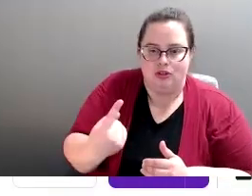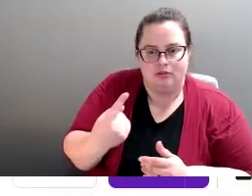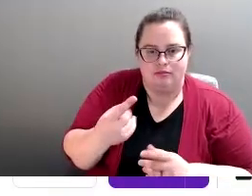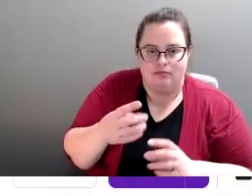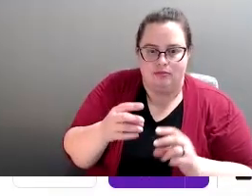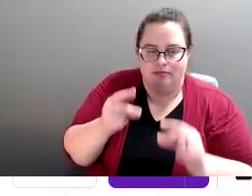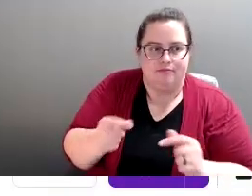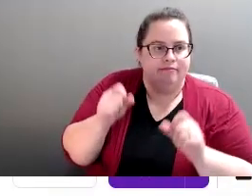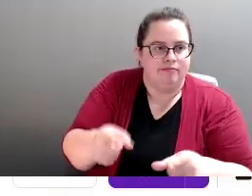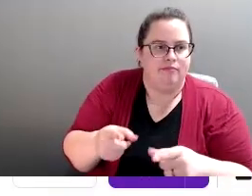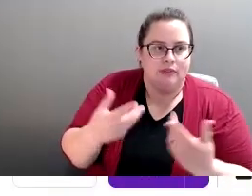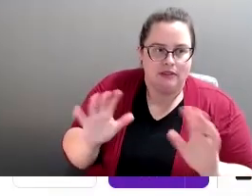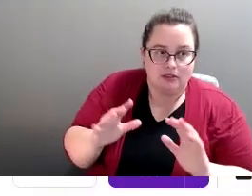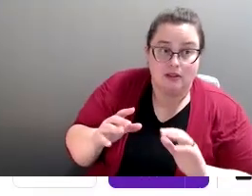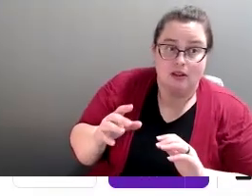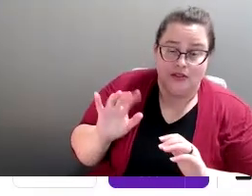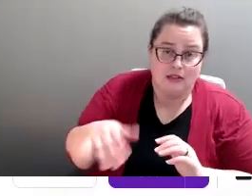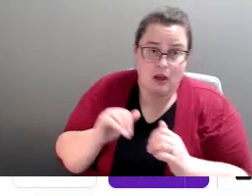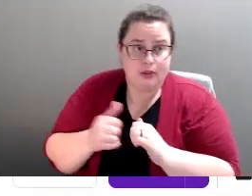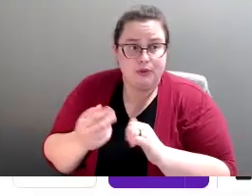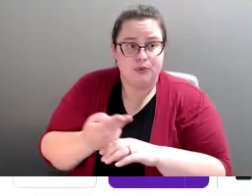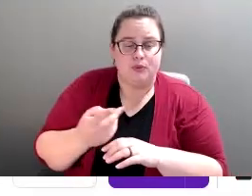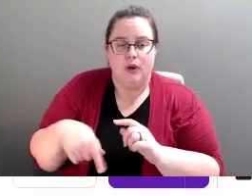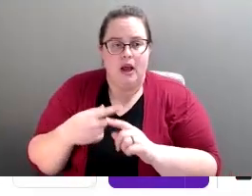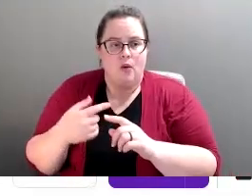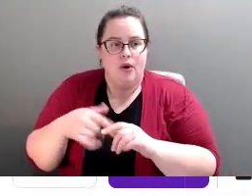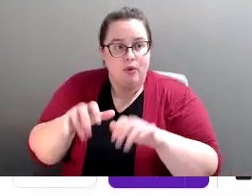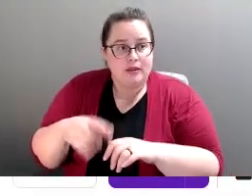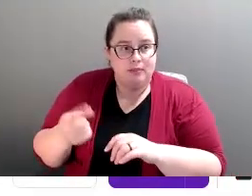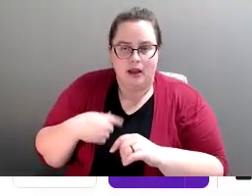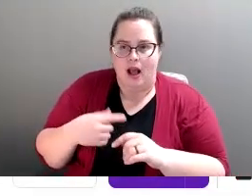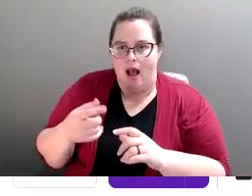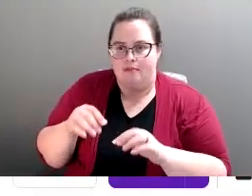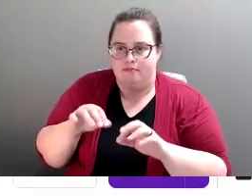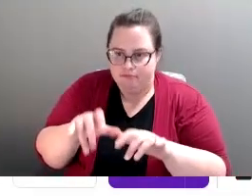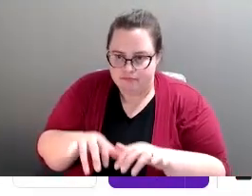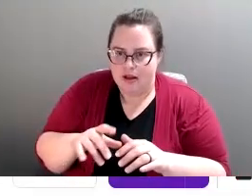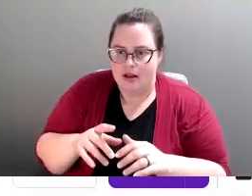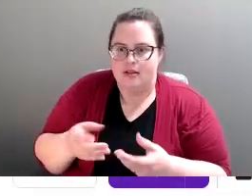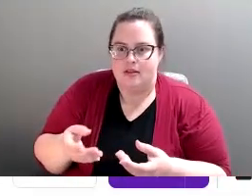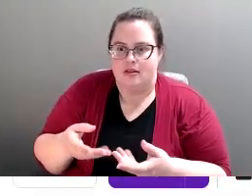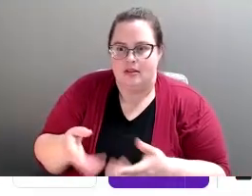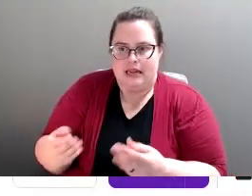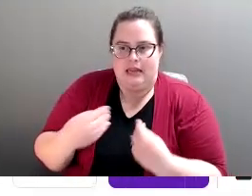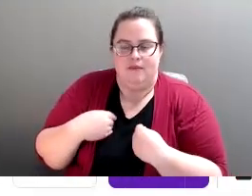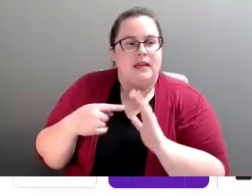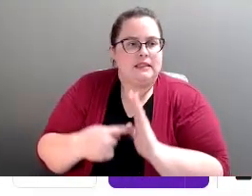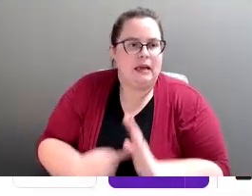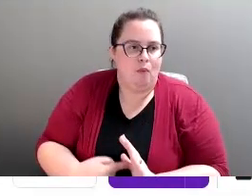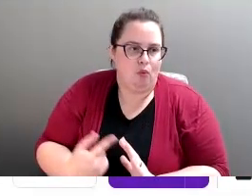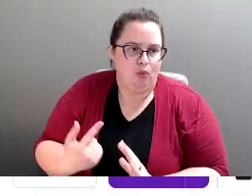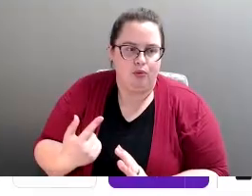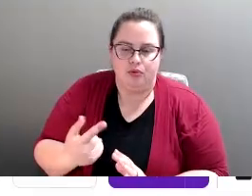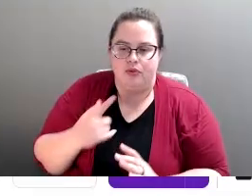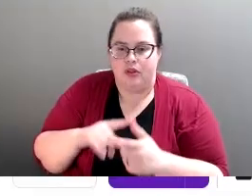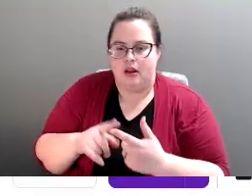want to write something, I get my thoughts down. I somewhat organize it and then I let it give me example or give me, hey, and then I'll